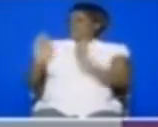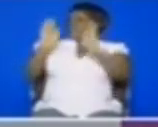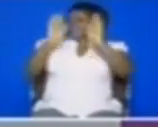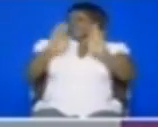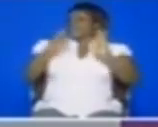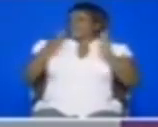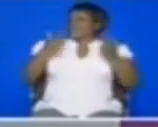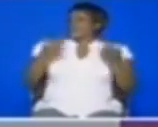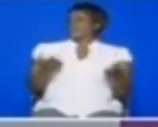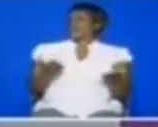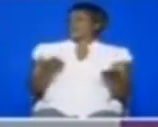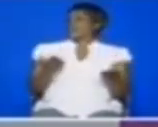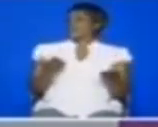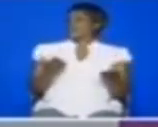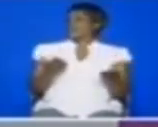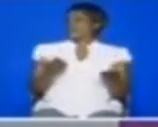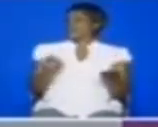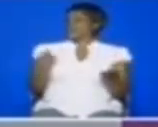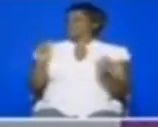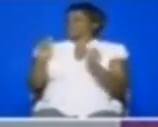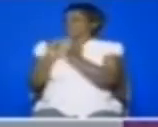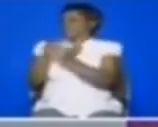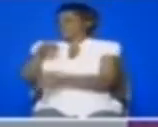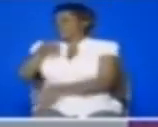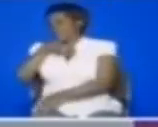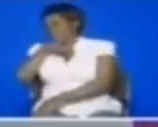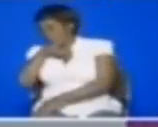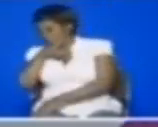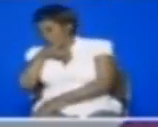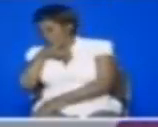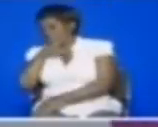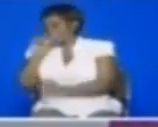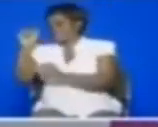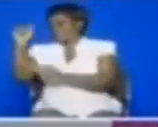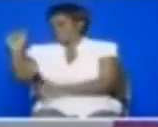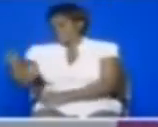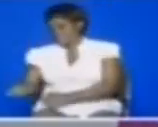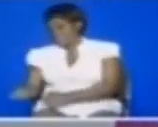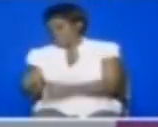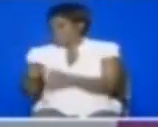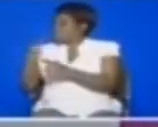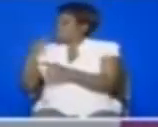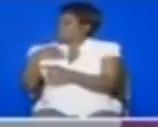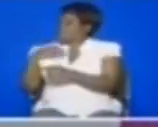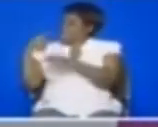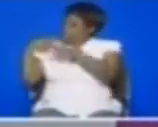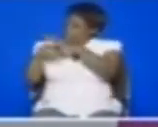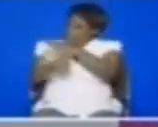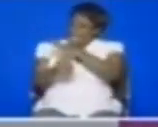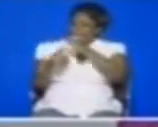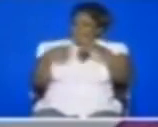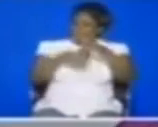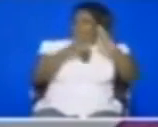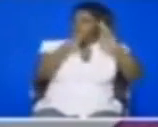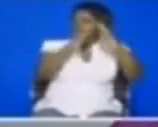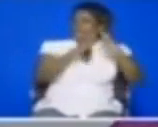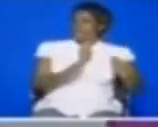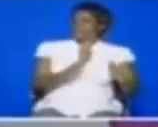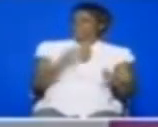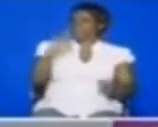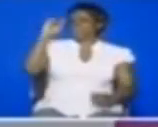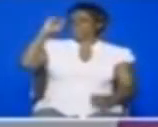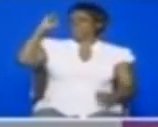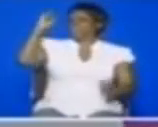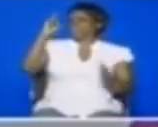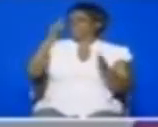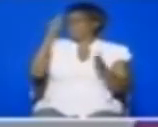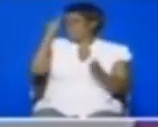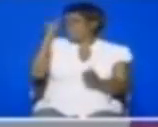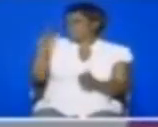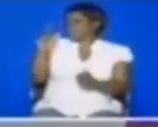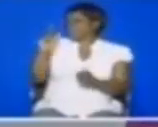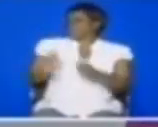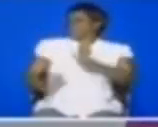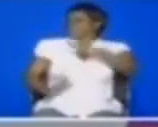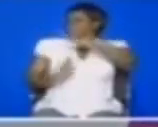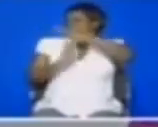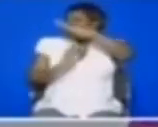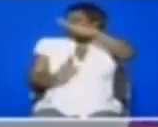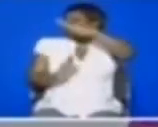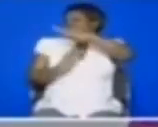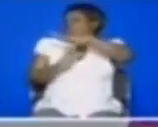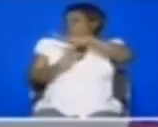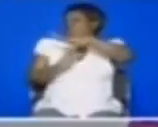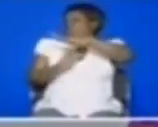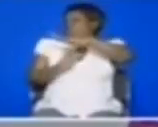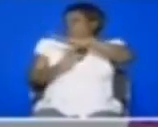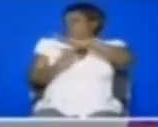campaigns? Apart from, you know, being with Raila Odinga and the whole NASA team, are you having door-to-door campaigns? And what do you think actually is the reason why you have an edge